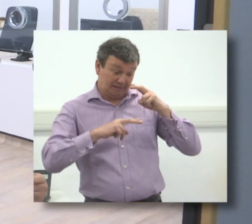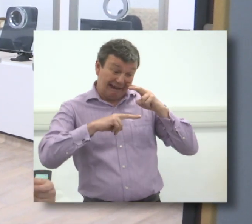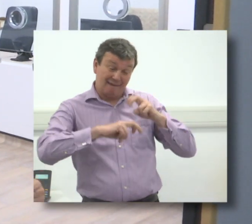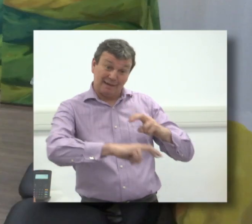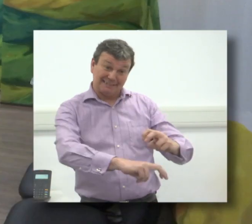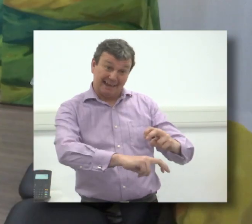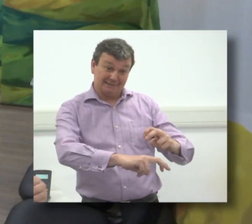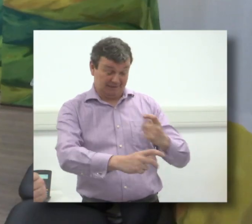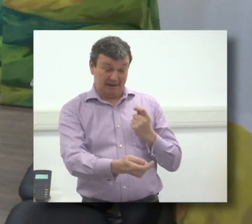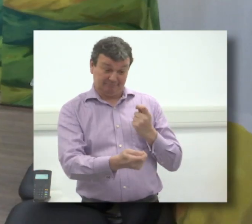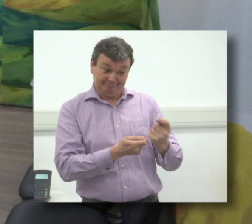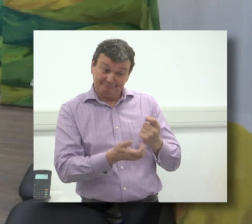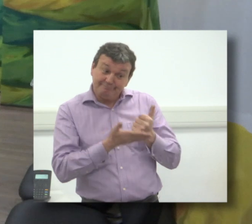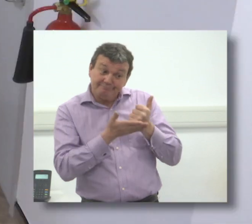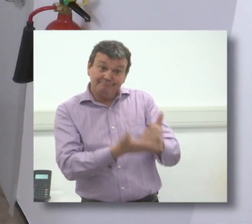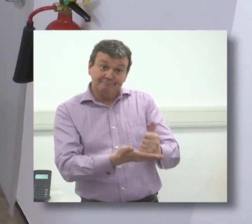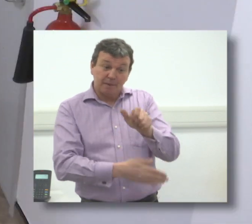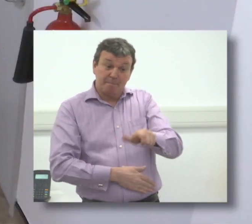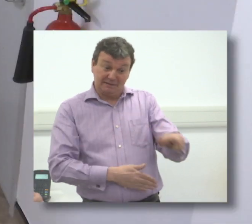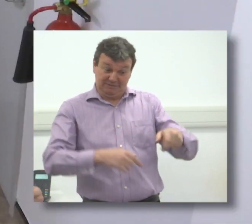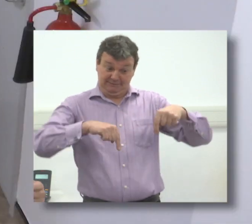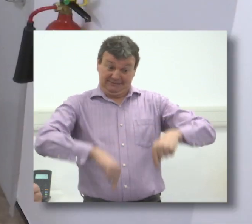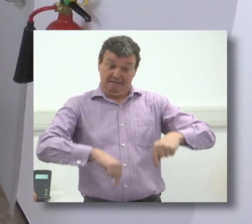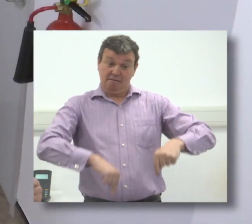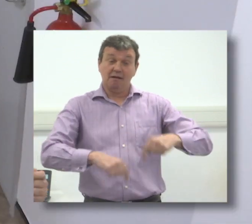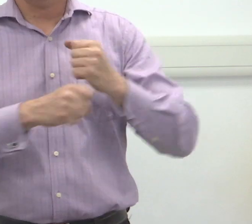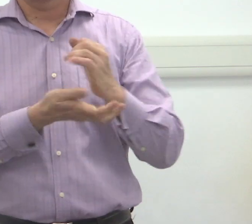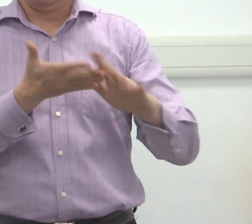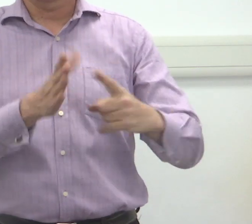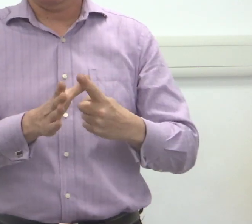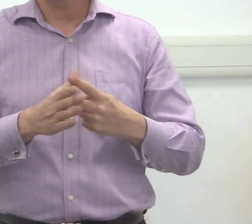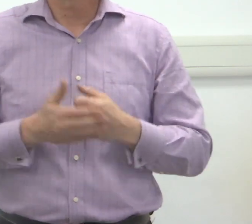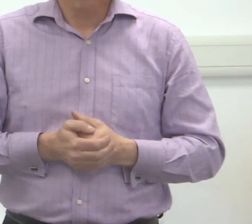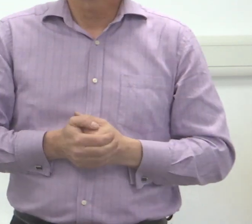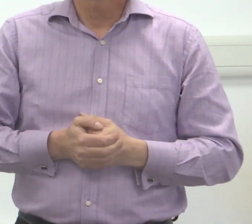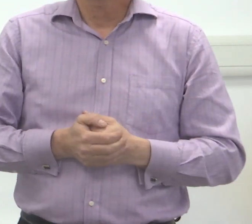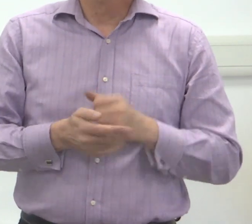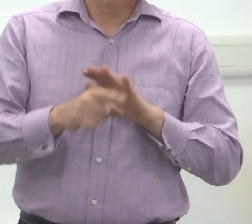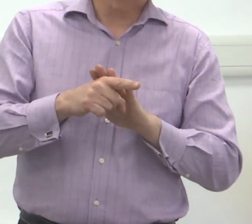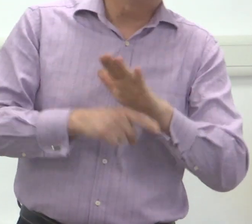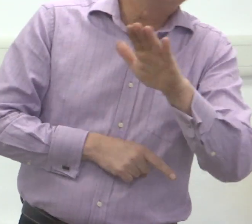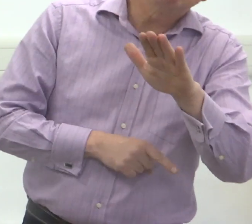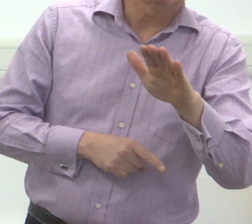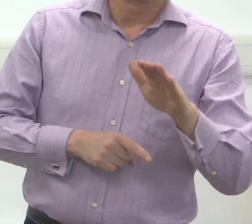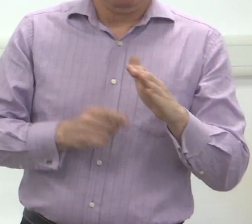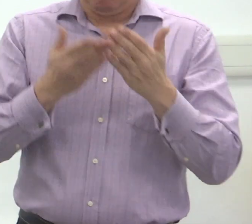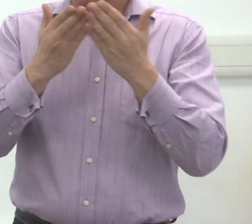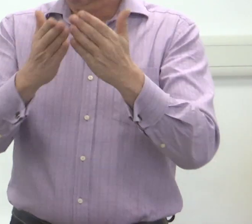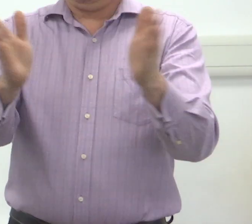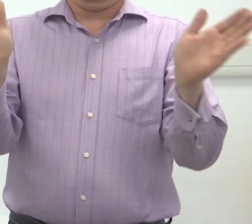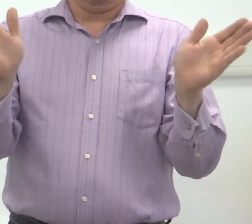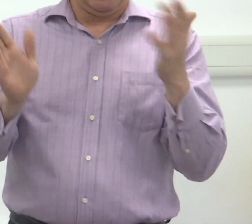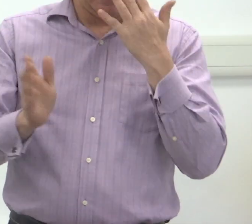and manage these patients more appropriately in-house. But we will be managing and investigating patients of all